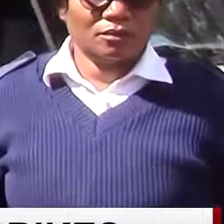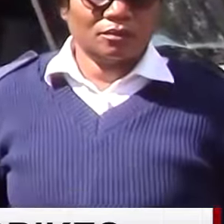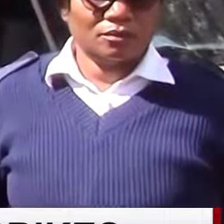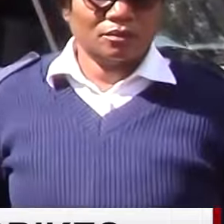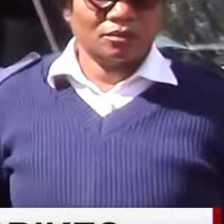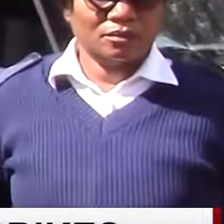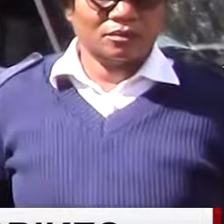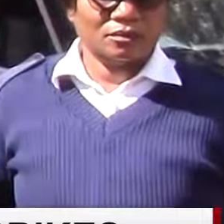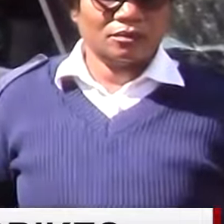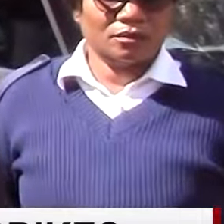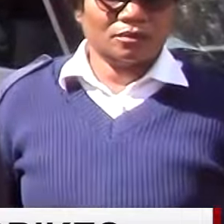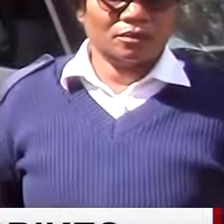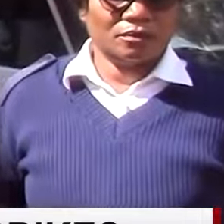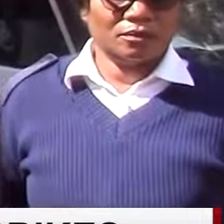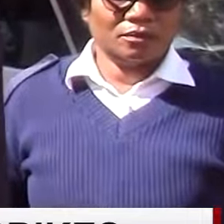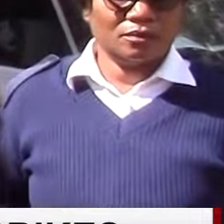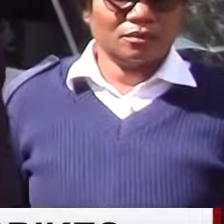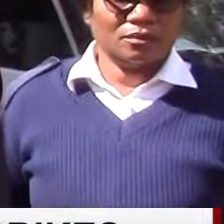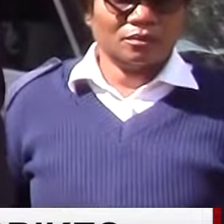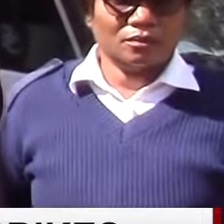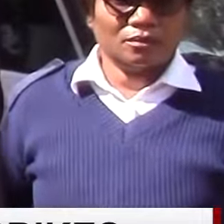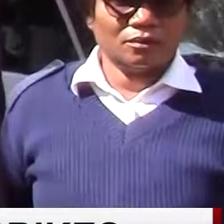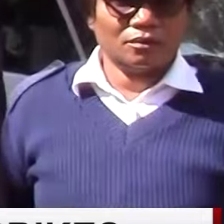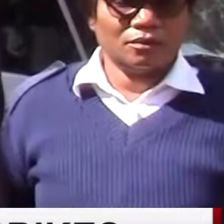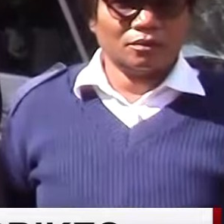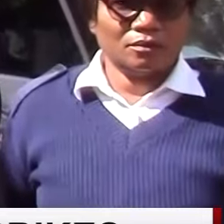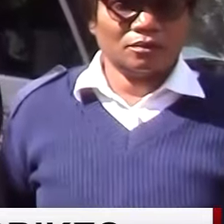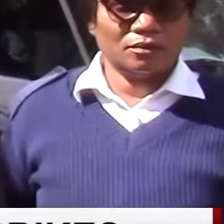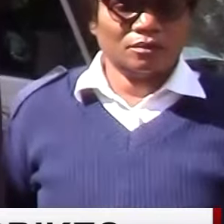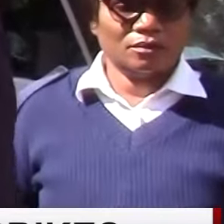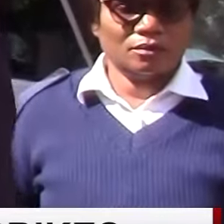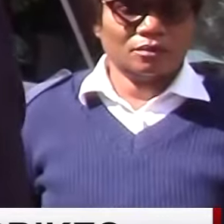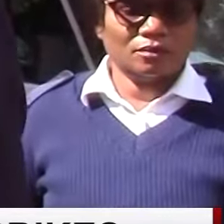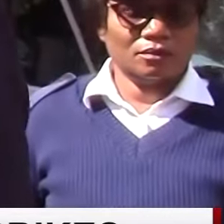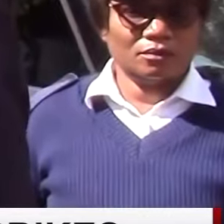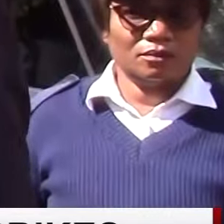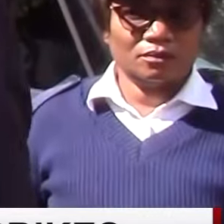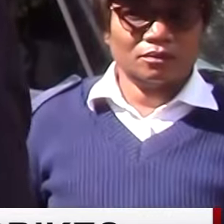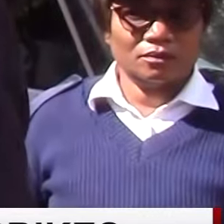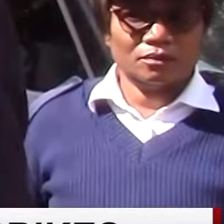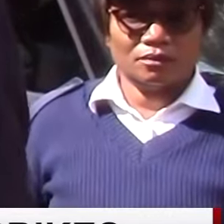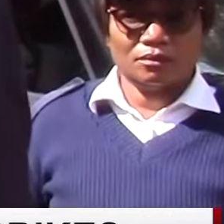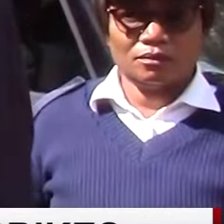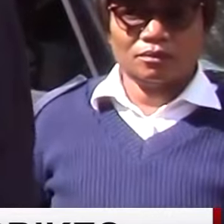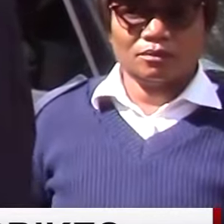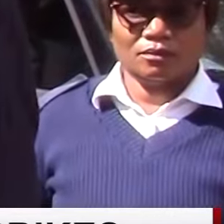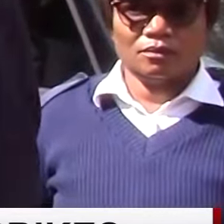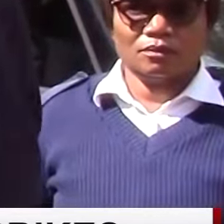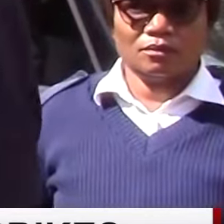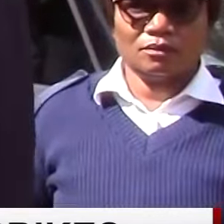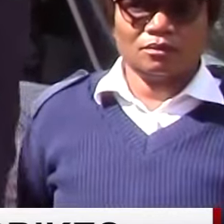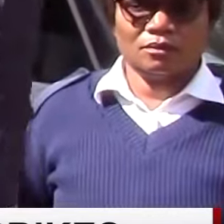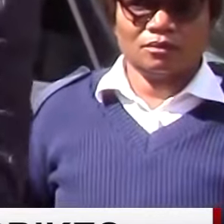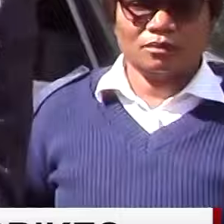country. After the mines, agriculture is one sector which is being looked at